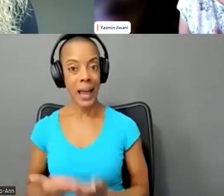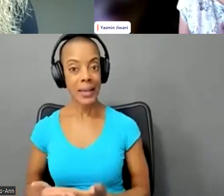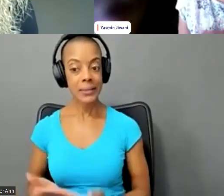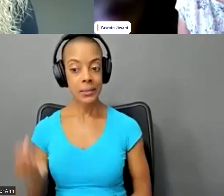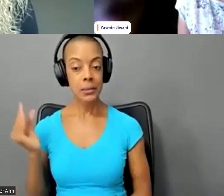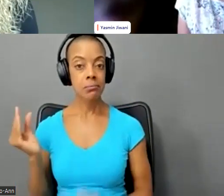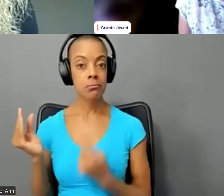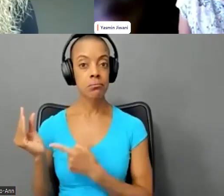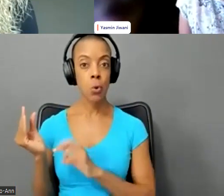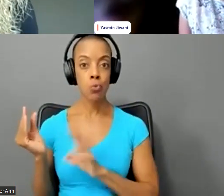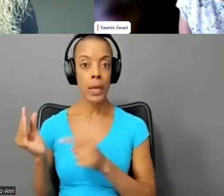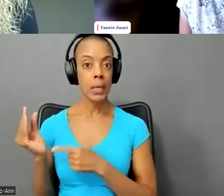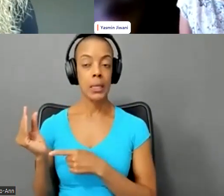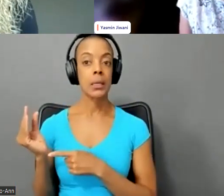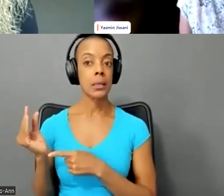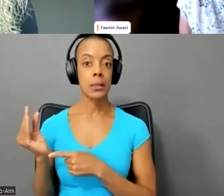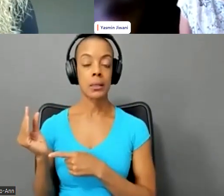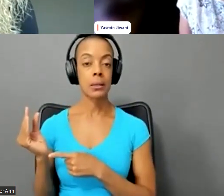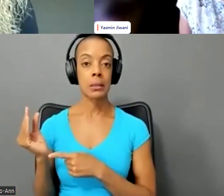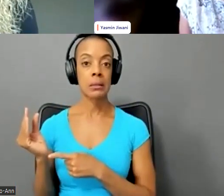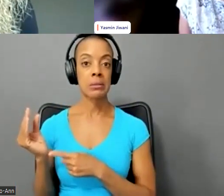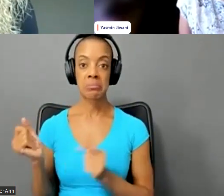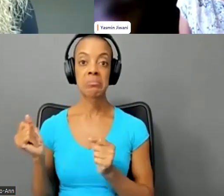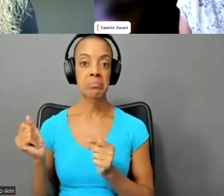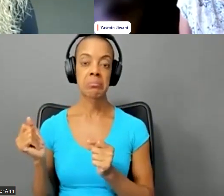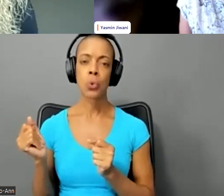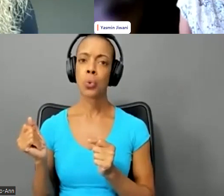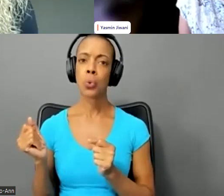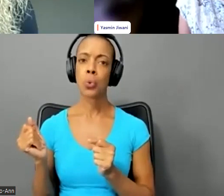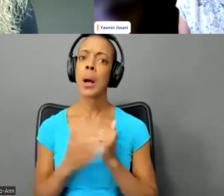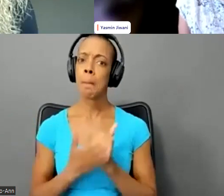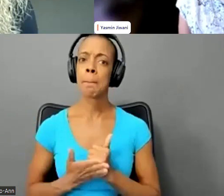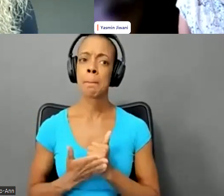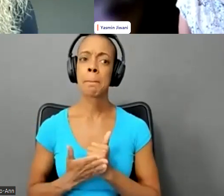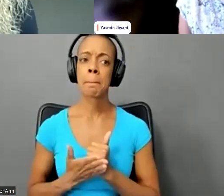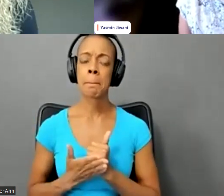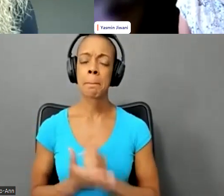just having them on hand, I think is really important. I mean,